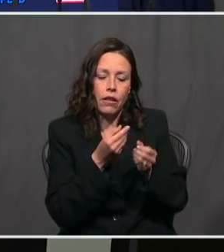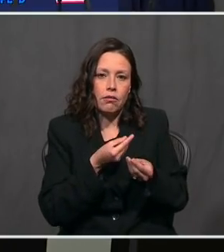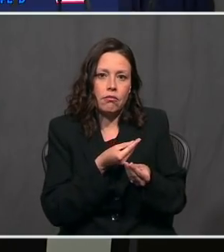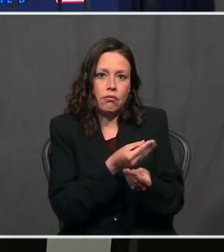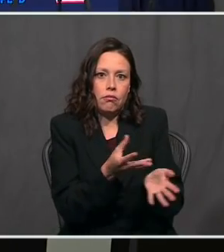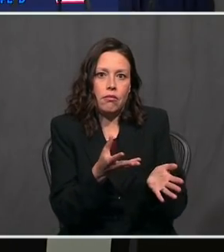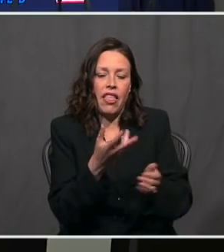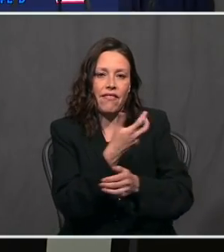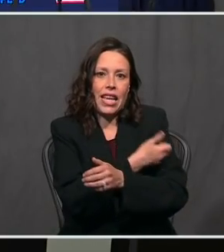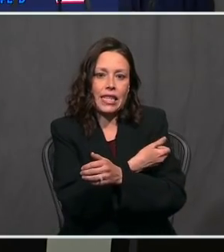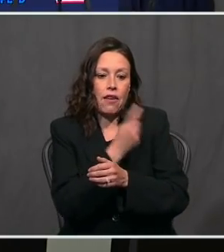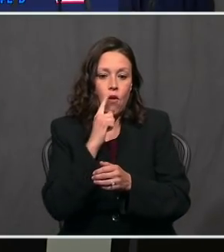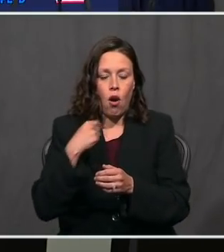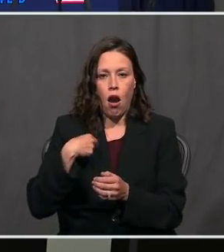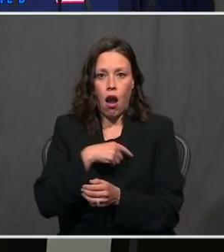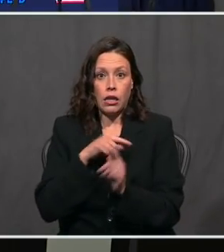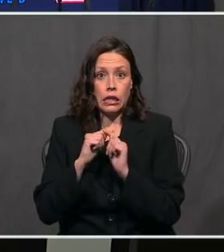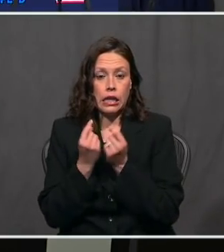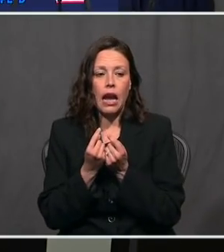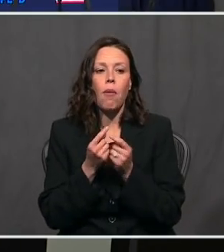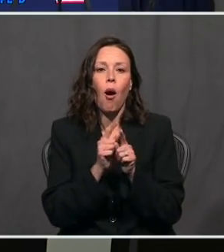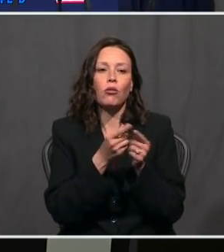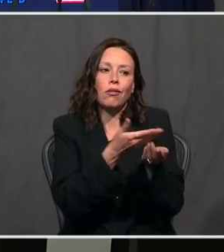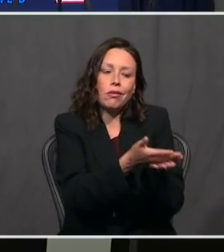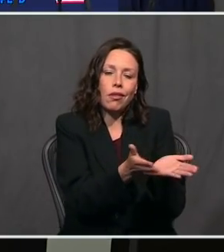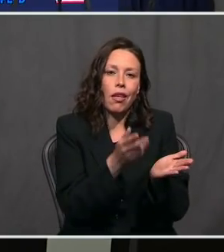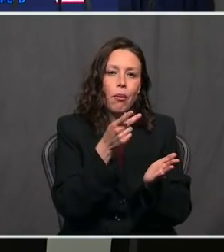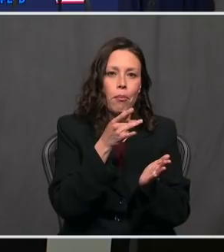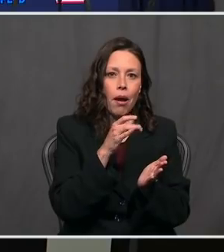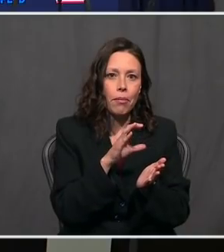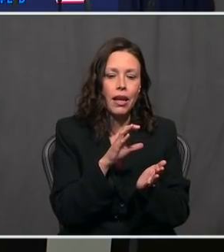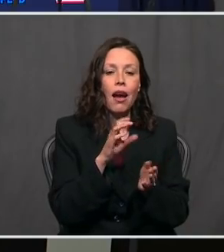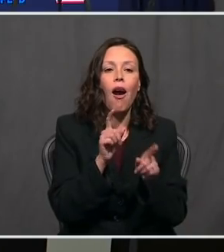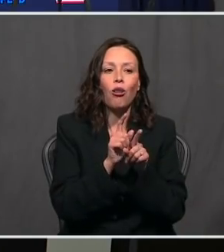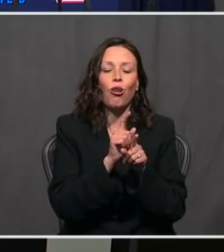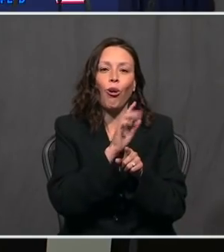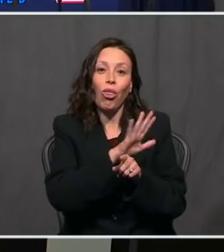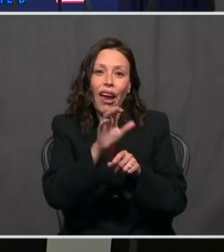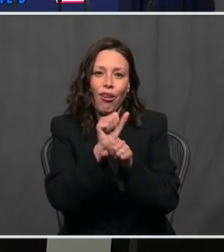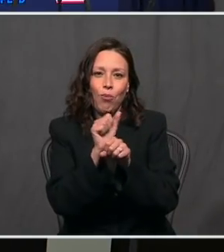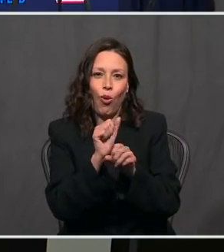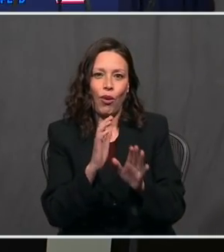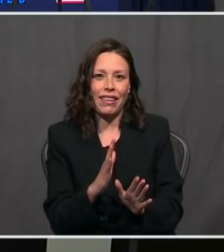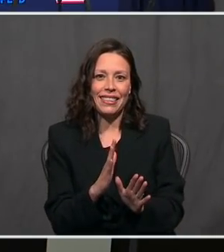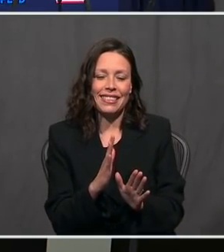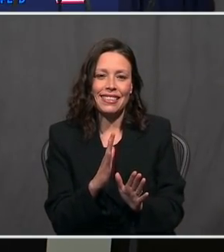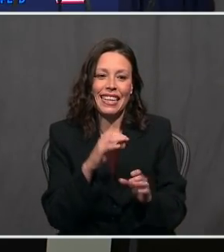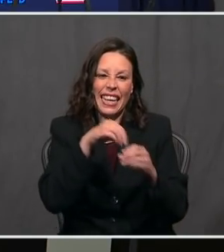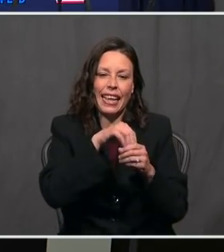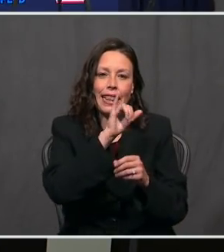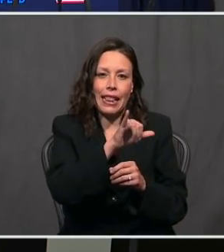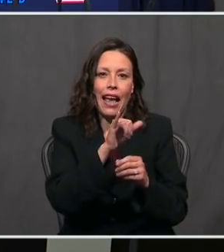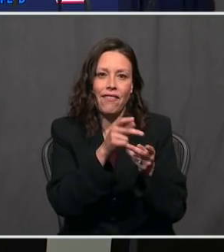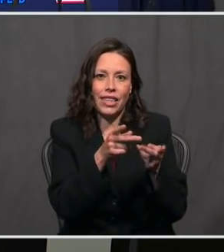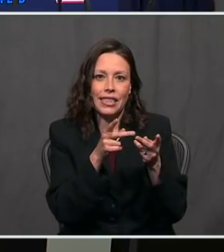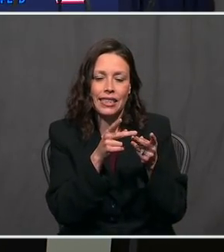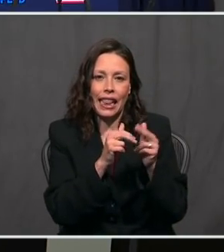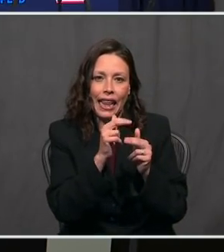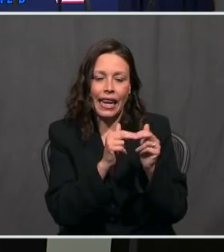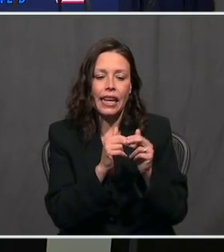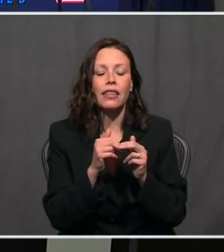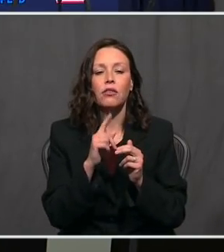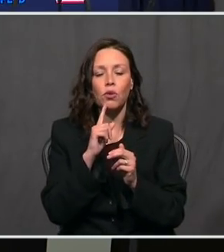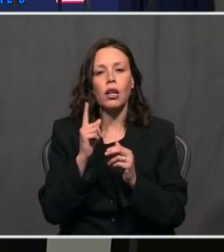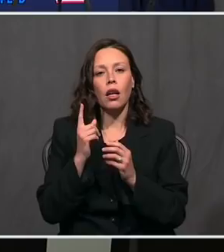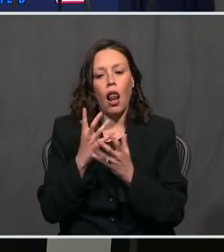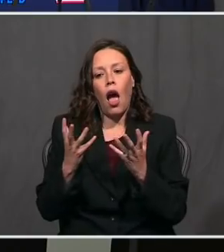team members, for obviously the general public, as well as the employees of the long-term care facilities as well. So a lot of work is being set up to